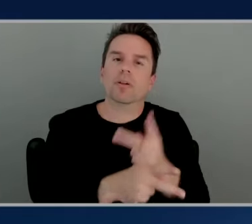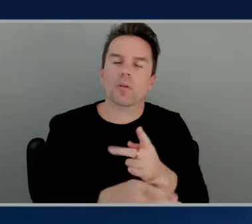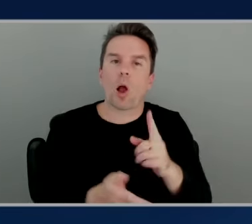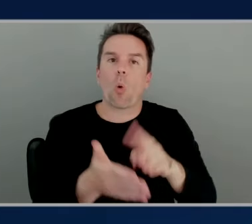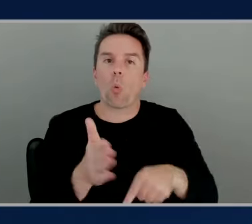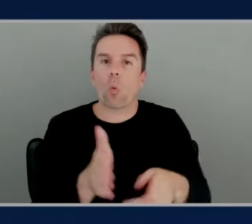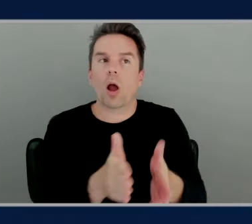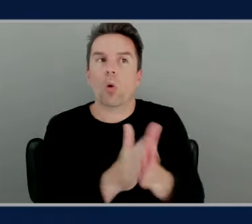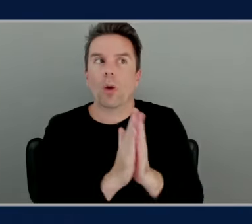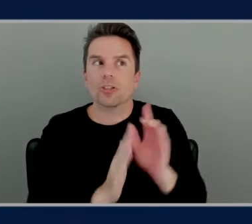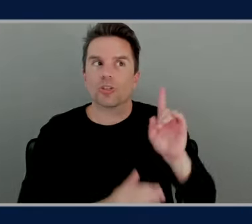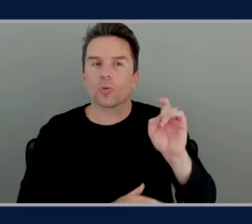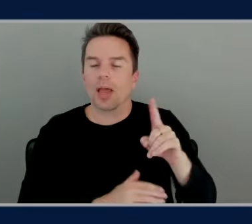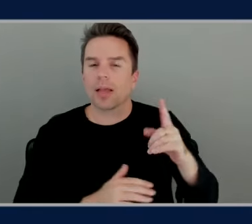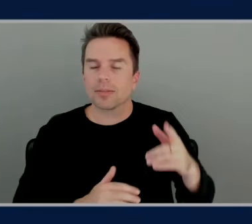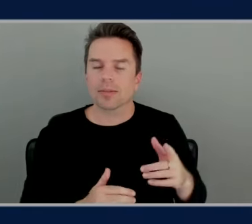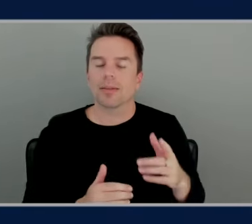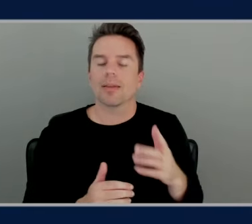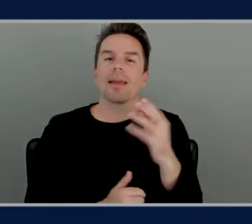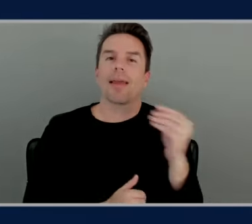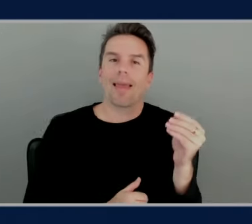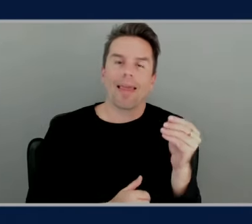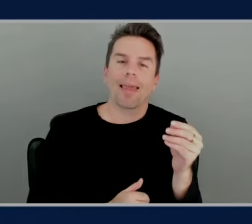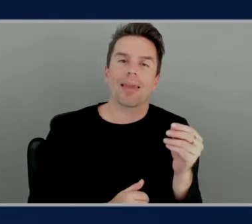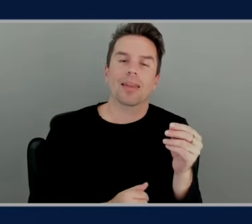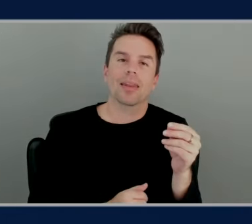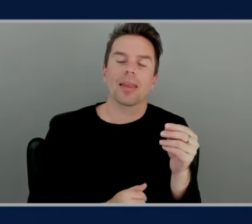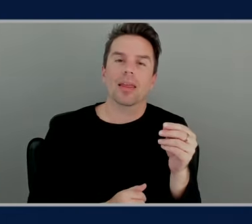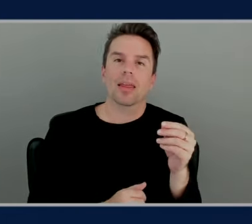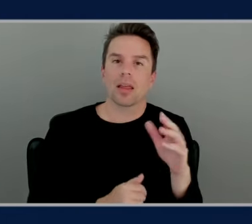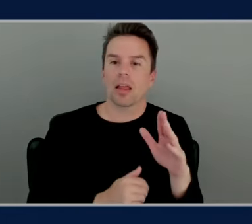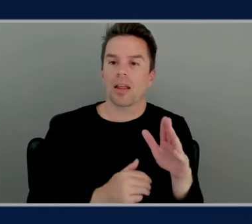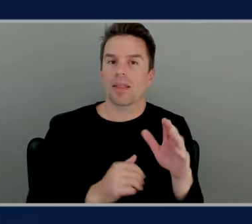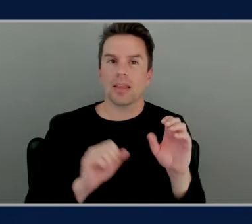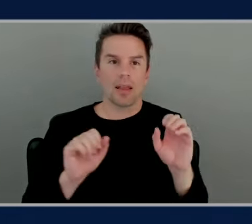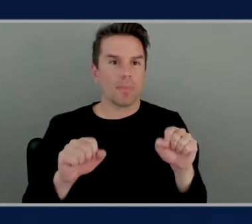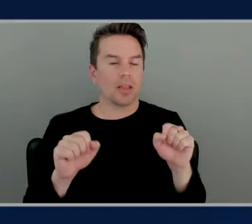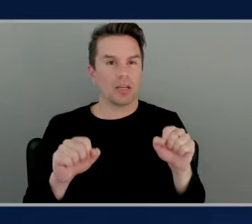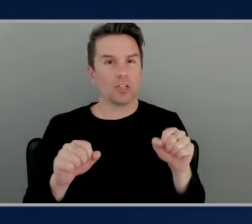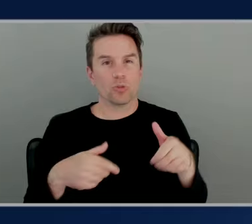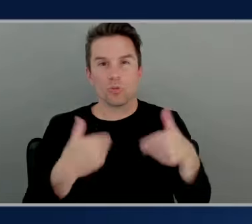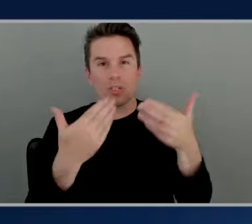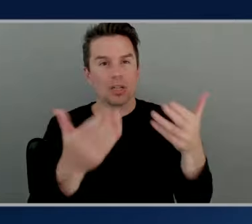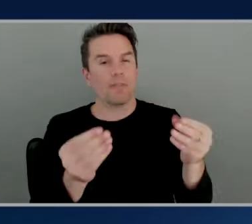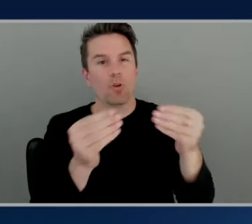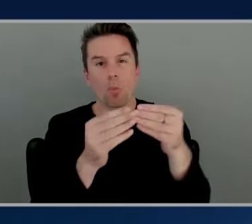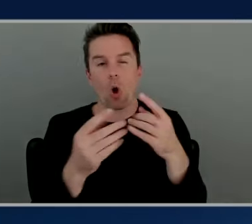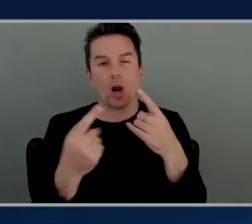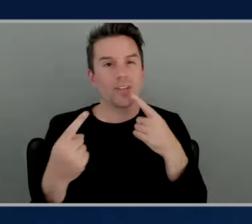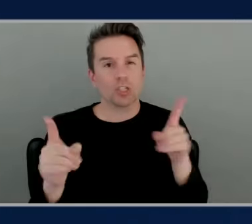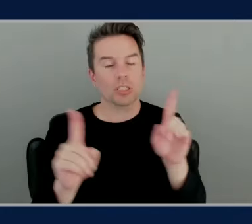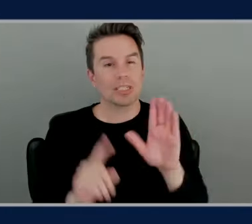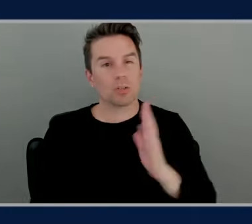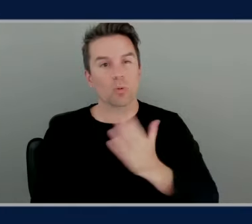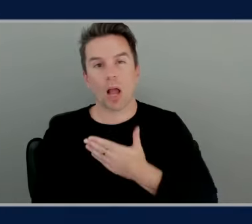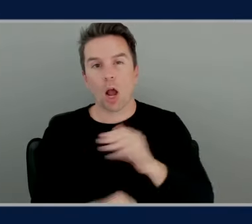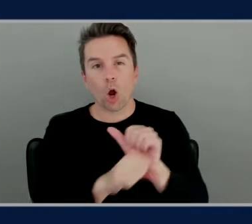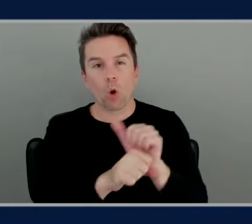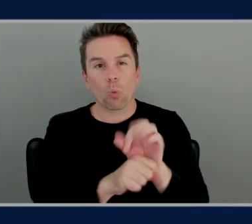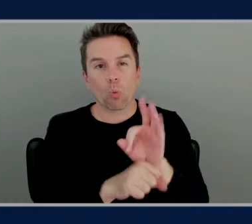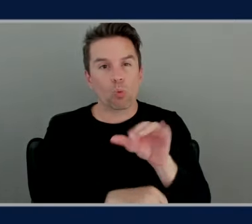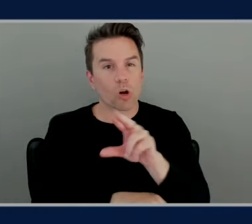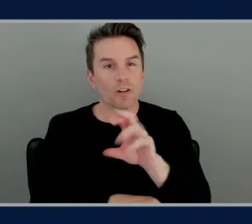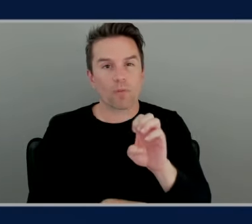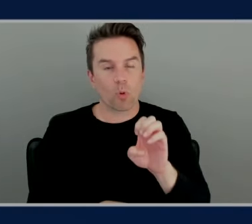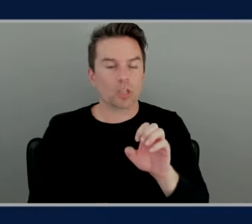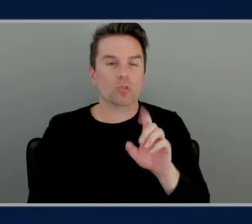of efficiency that we can, you know, deliver to our internal workforce is just, you know, contributing to our ability to accelerate. So